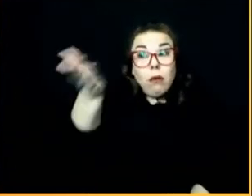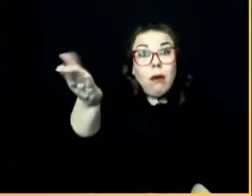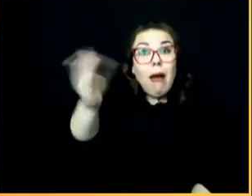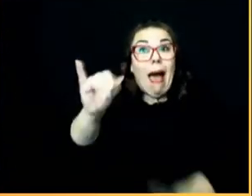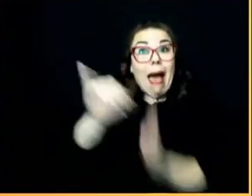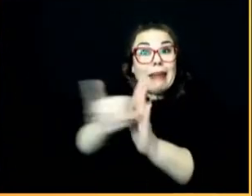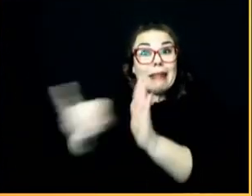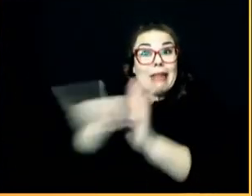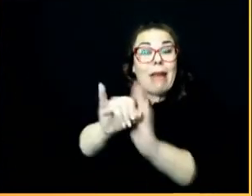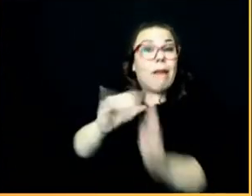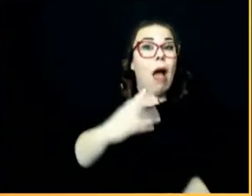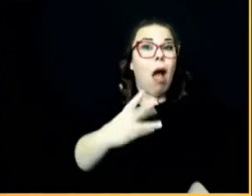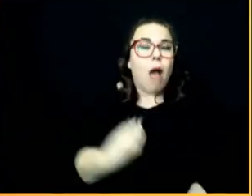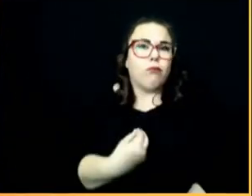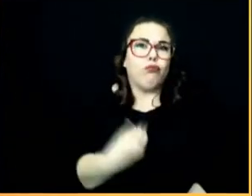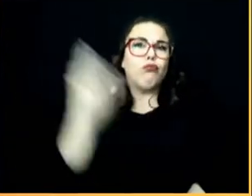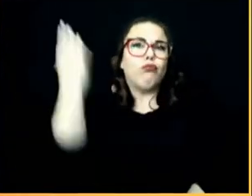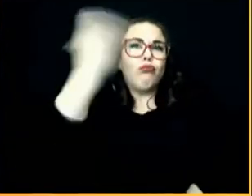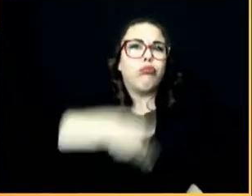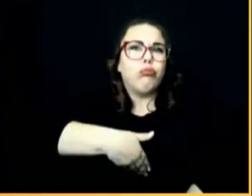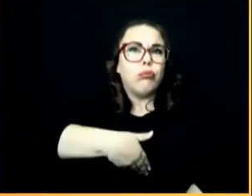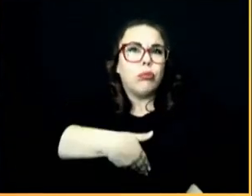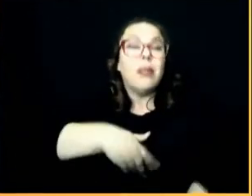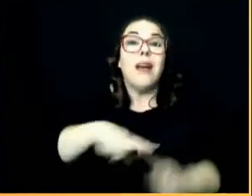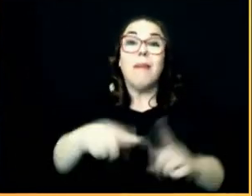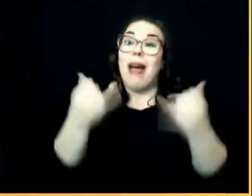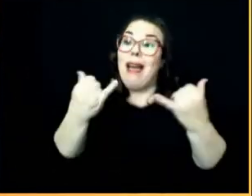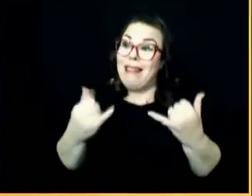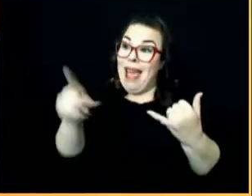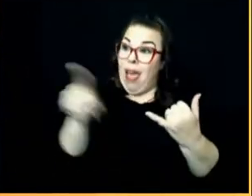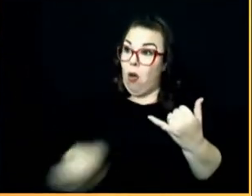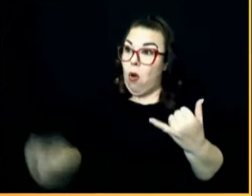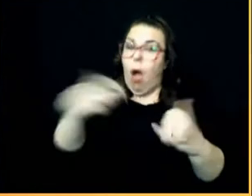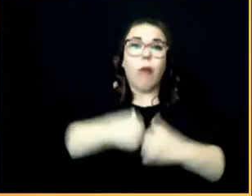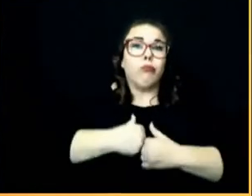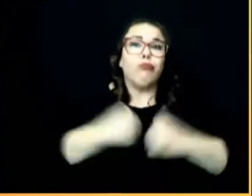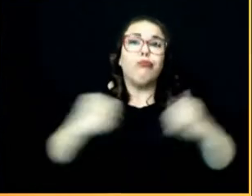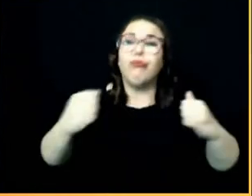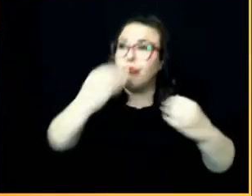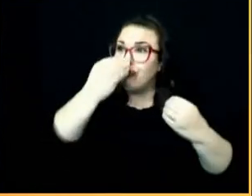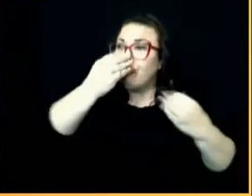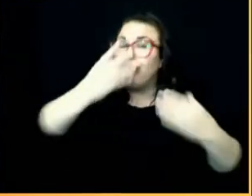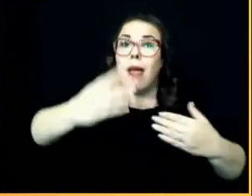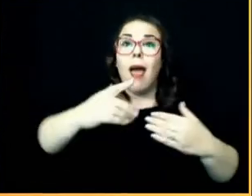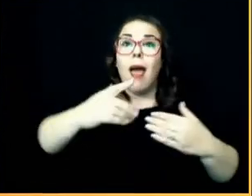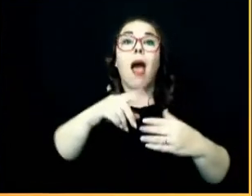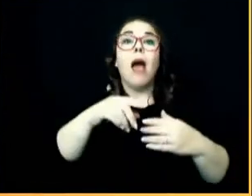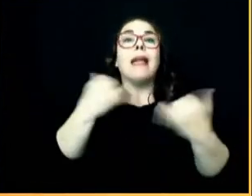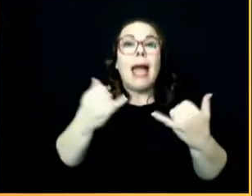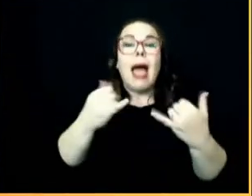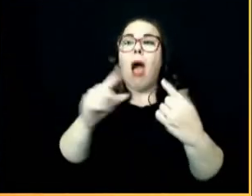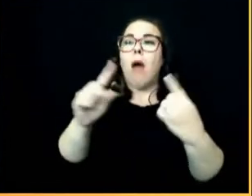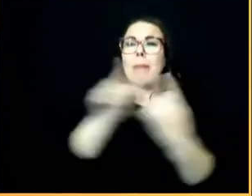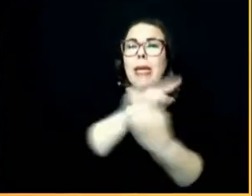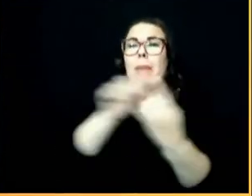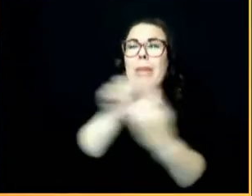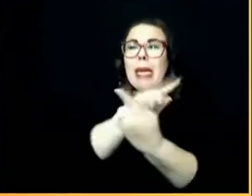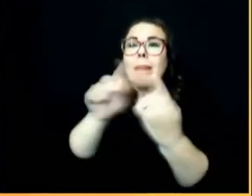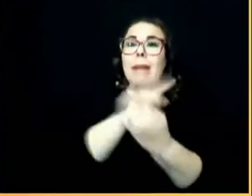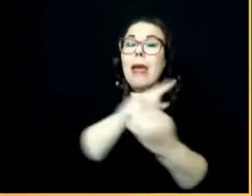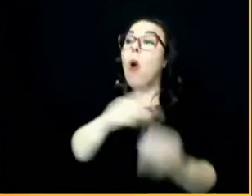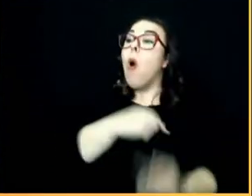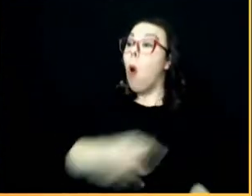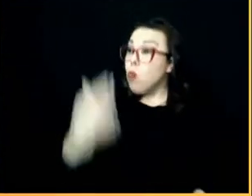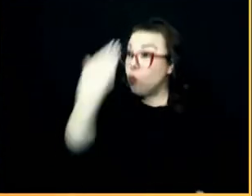transgender people. They're realizing that they're their friends, their family members, their coworkers. And you can see, like, again, with